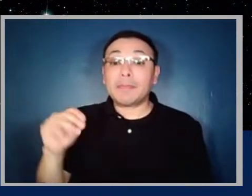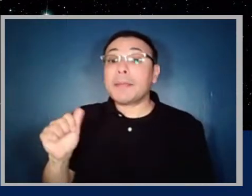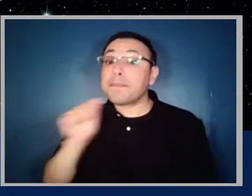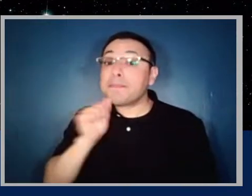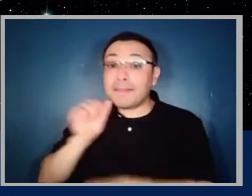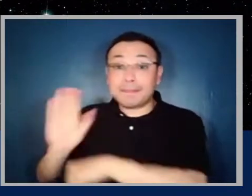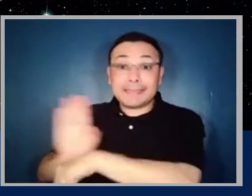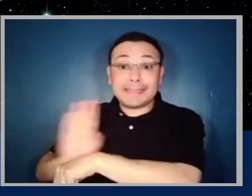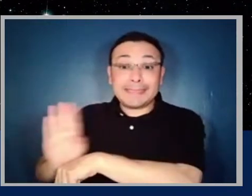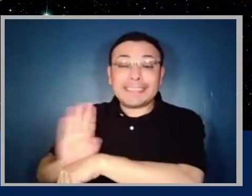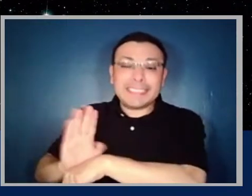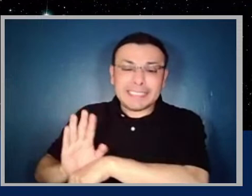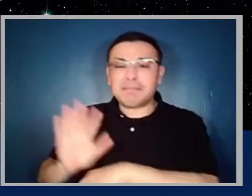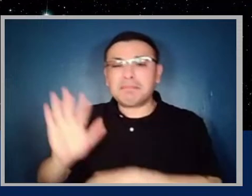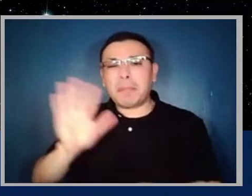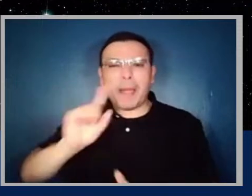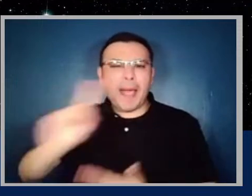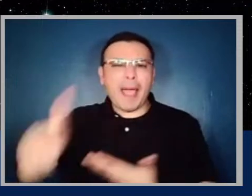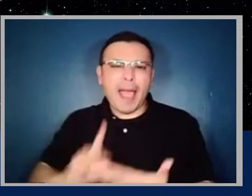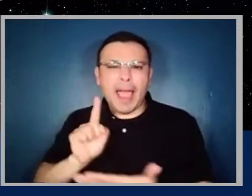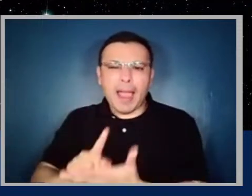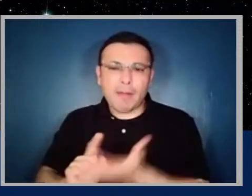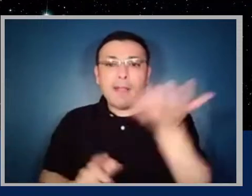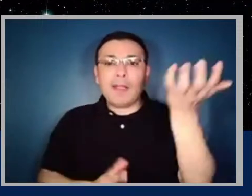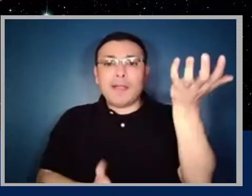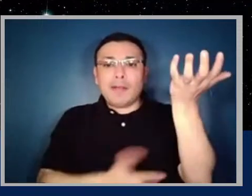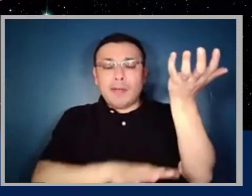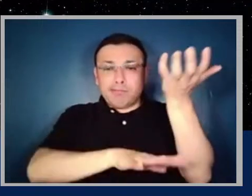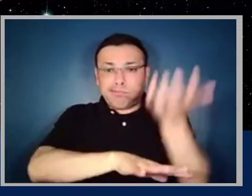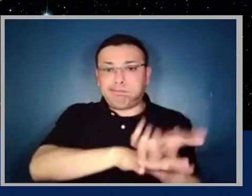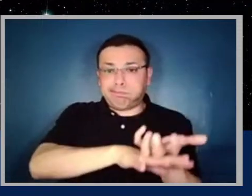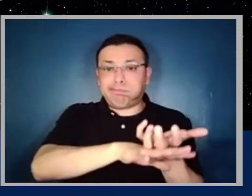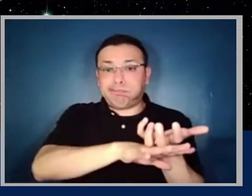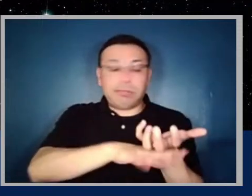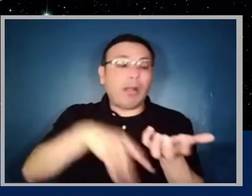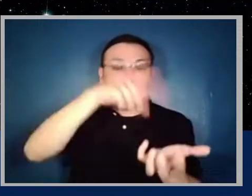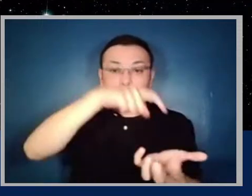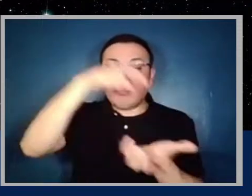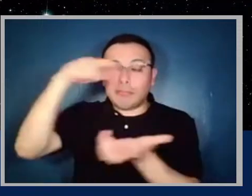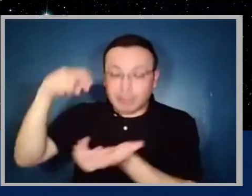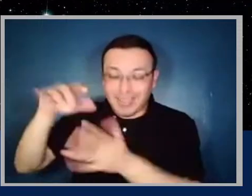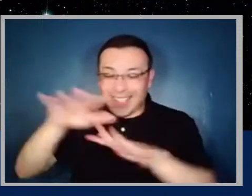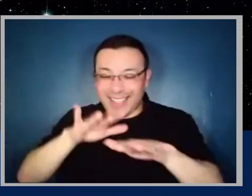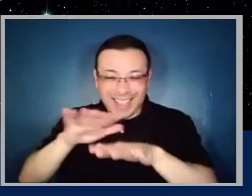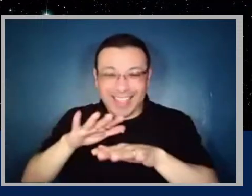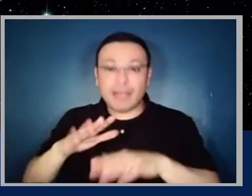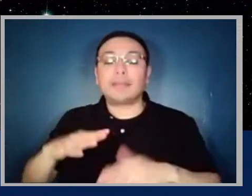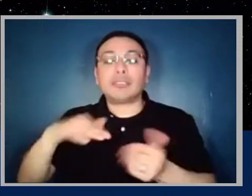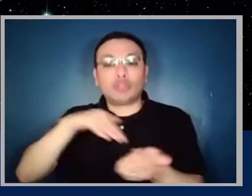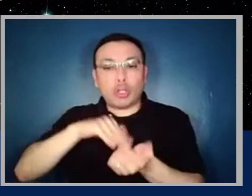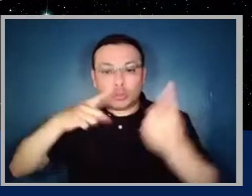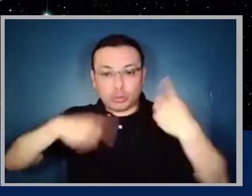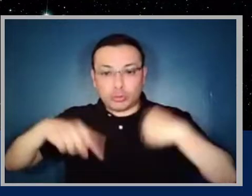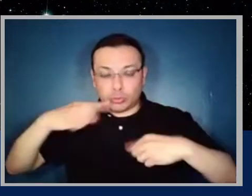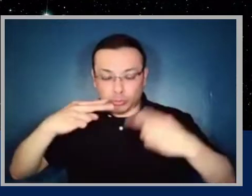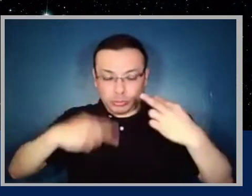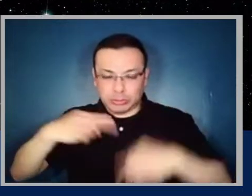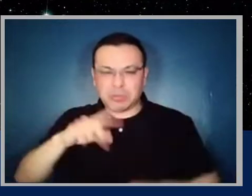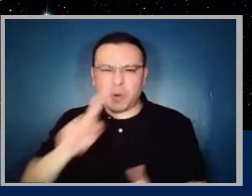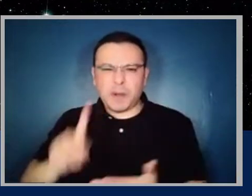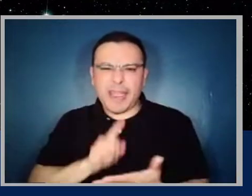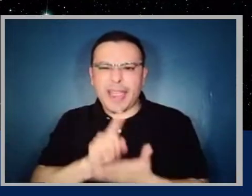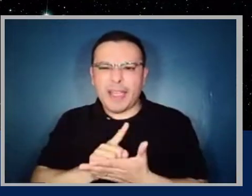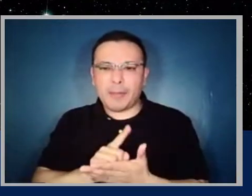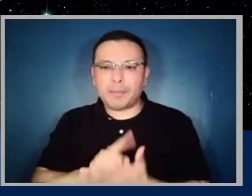touch the water to the time they're out and doing medical assessments, it's about an hour. And then for Artemis, our requirement is to get the